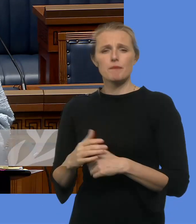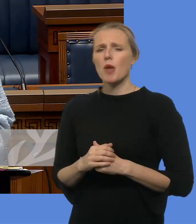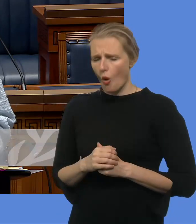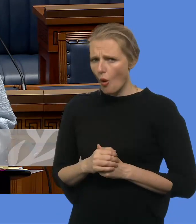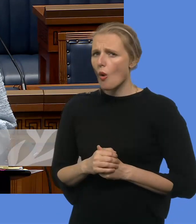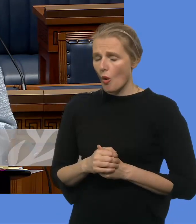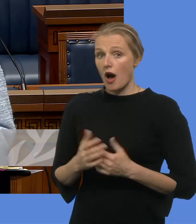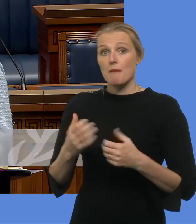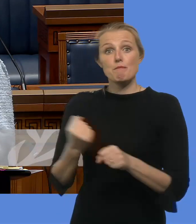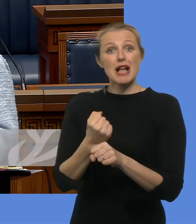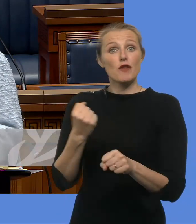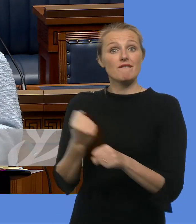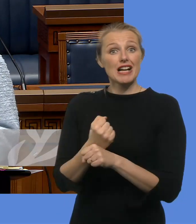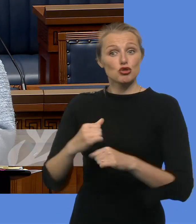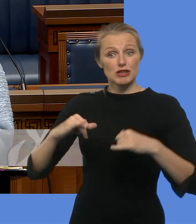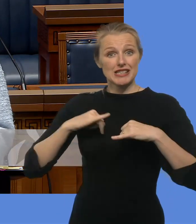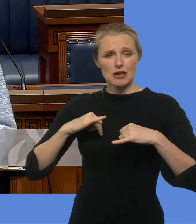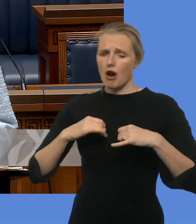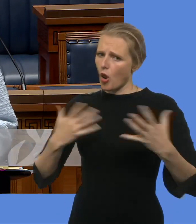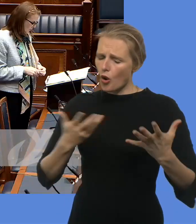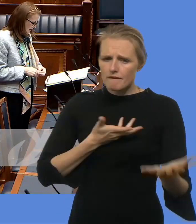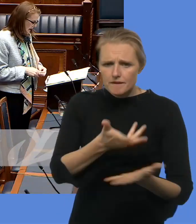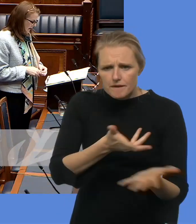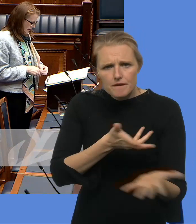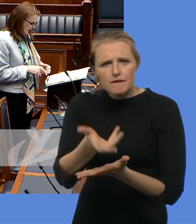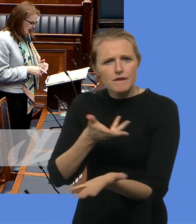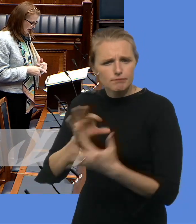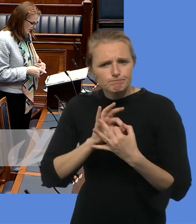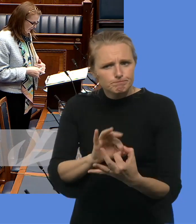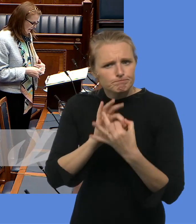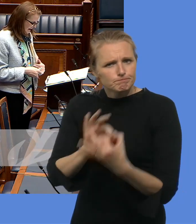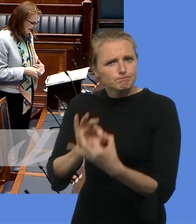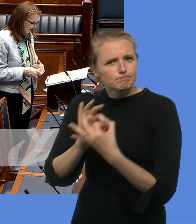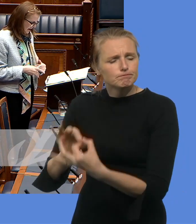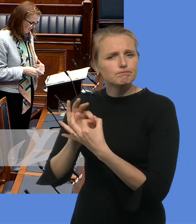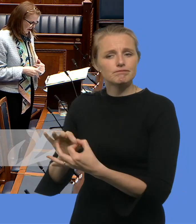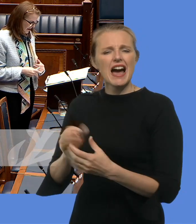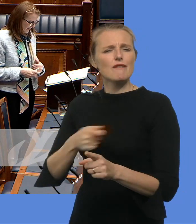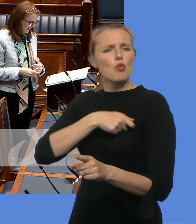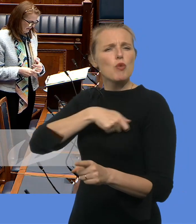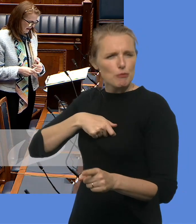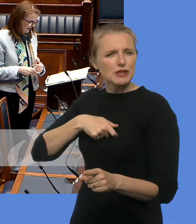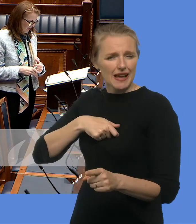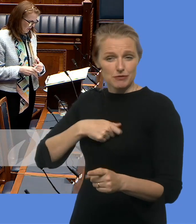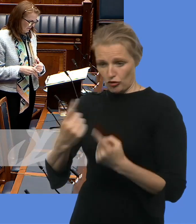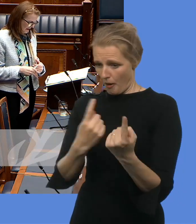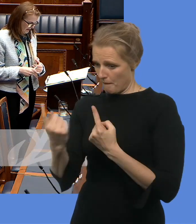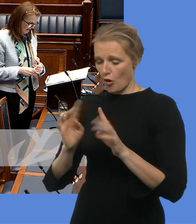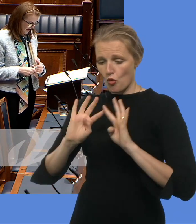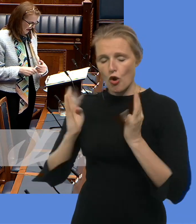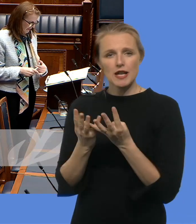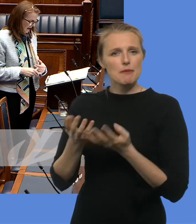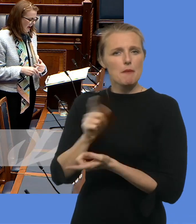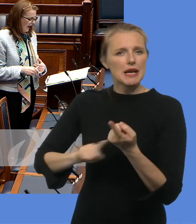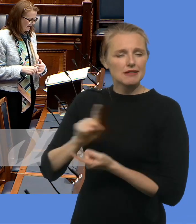engagement with the manufacturing sector since taking up a post, meeting with sectoral representatives at roundtable meetings on business